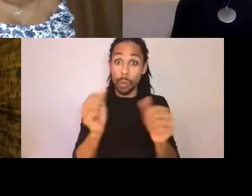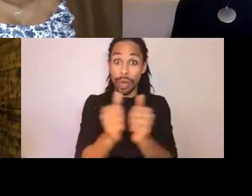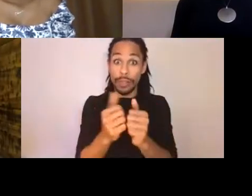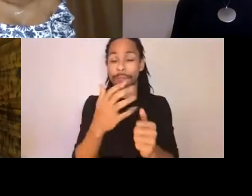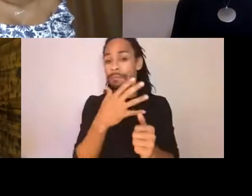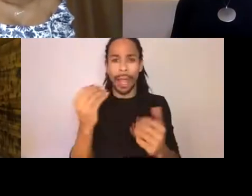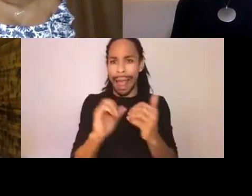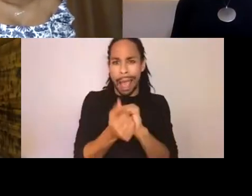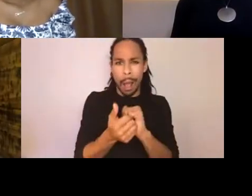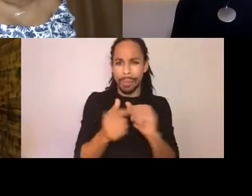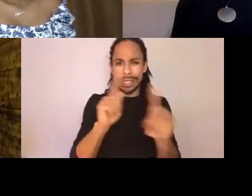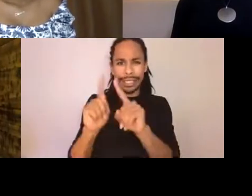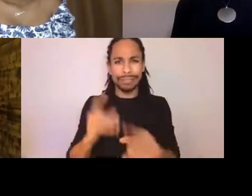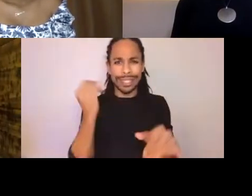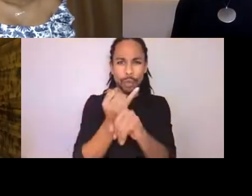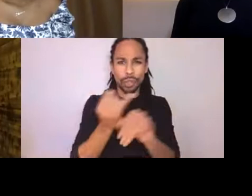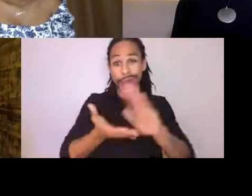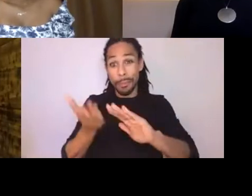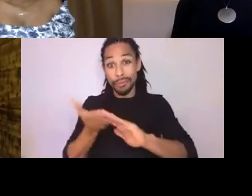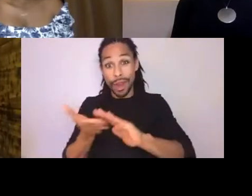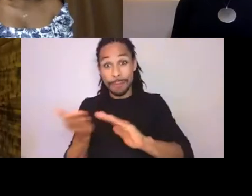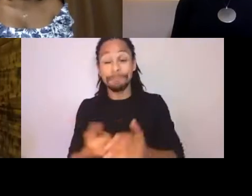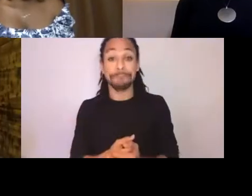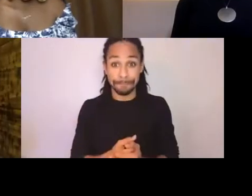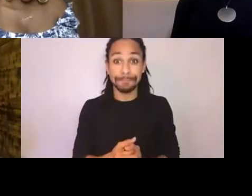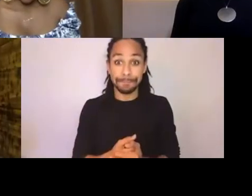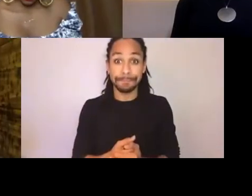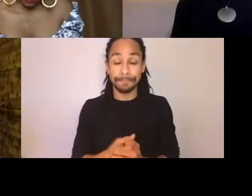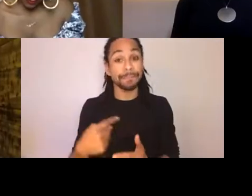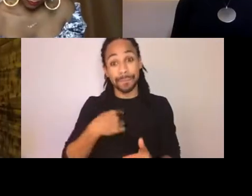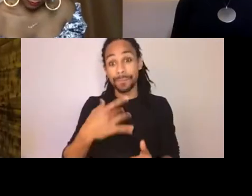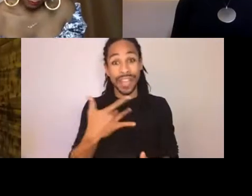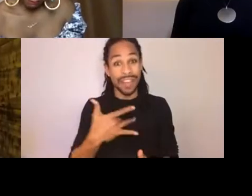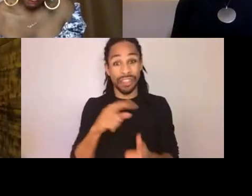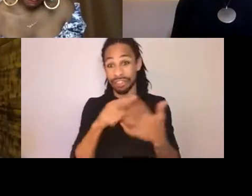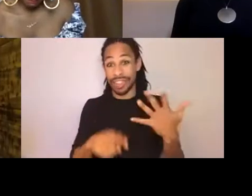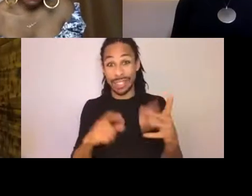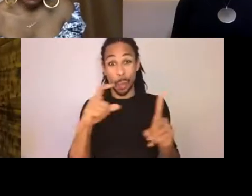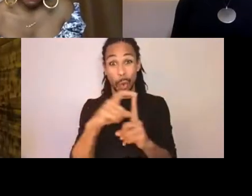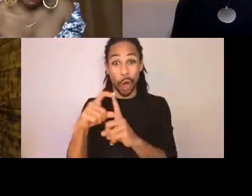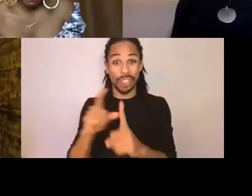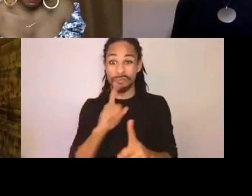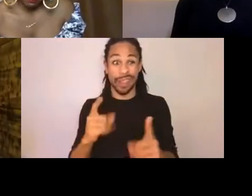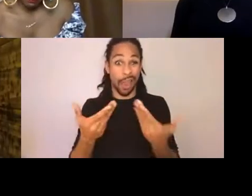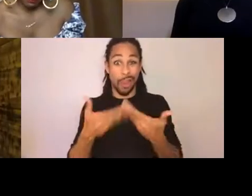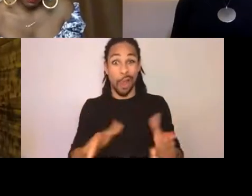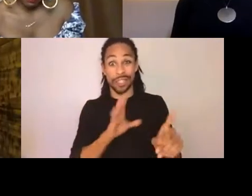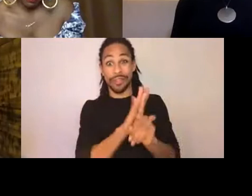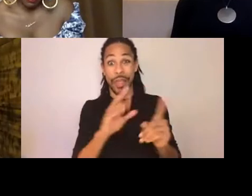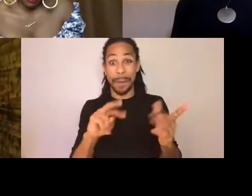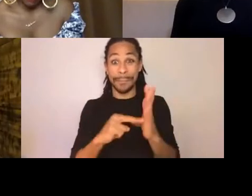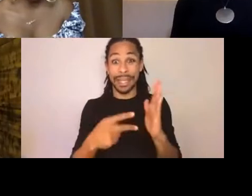operate. I also feel that all of these words have lost their meanings because we've been using them so